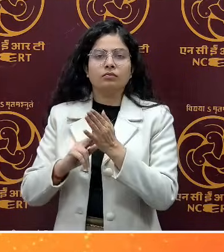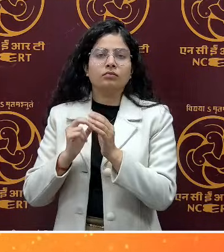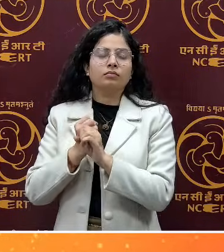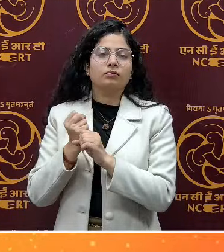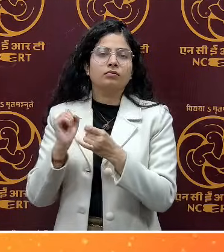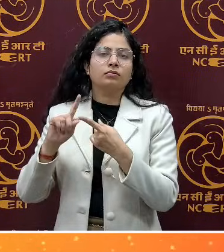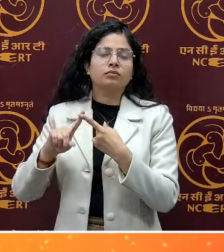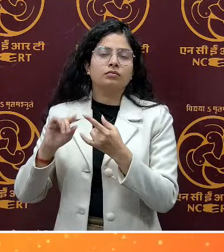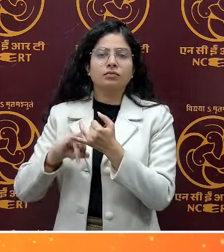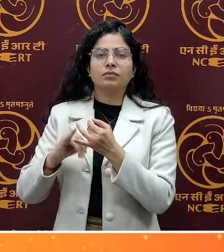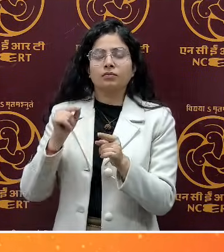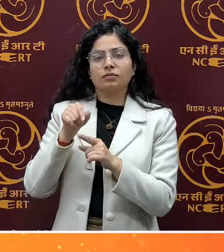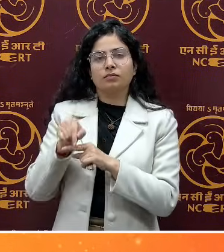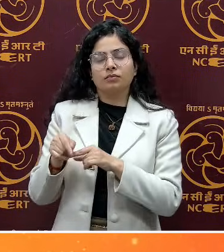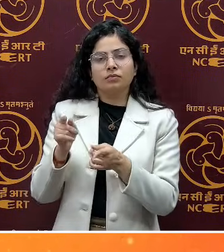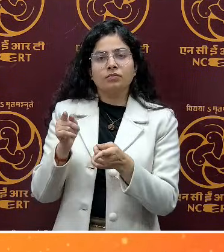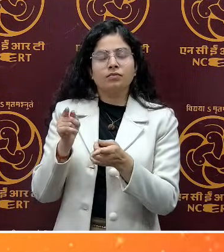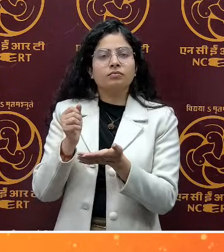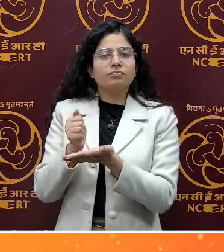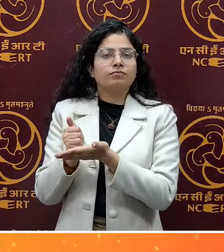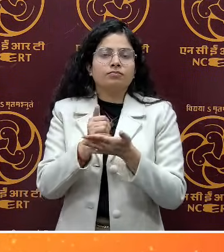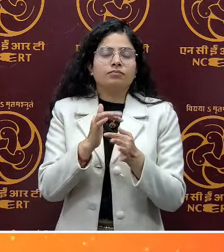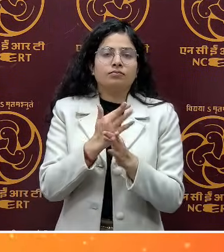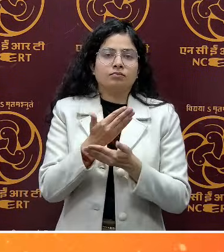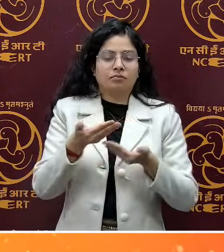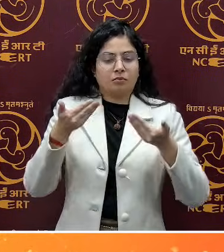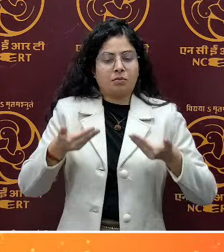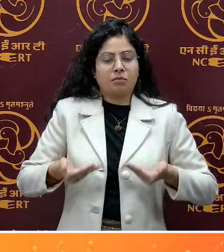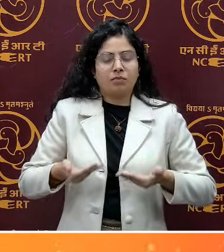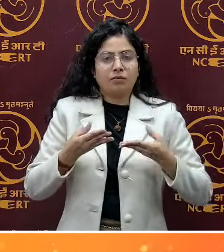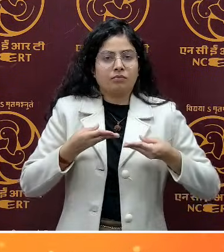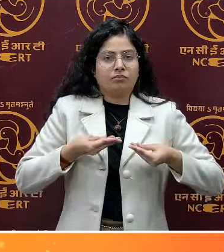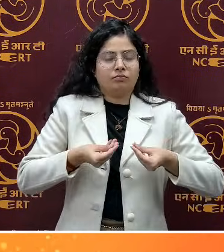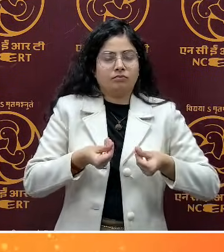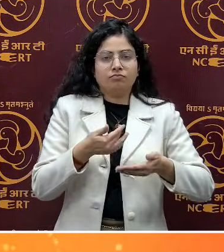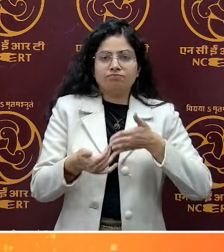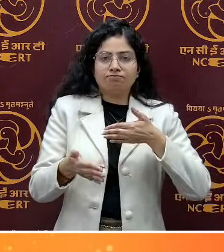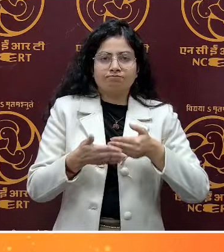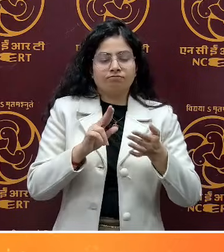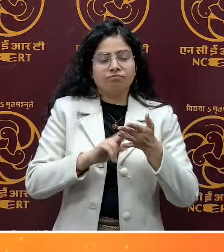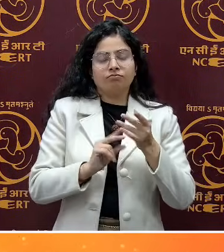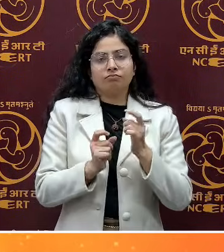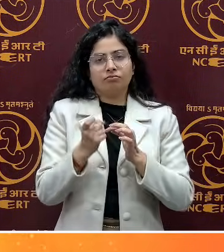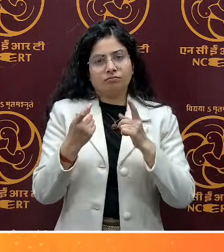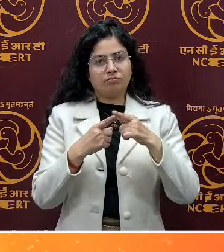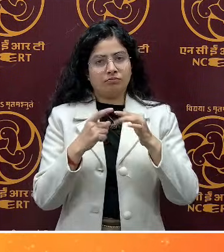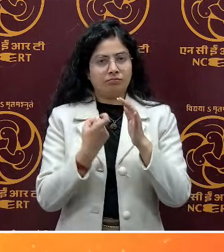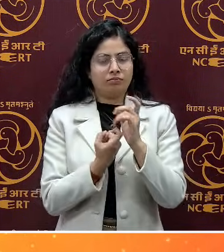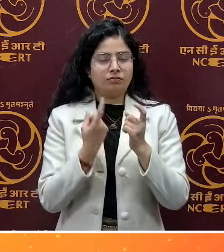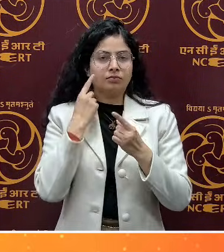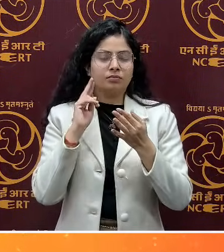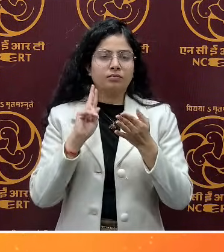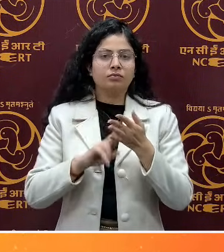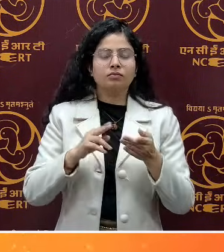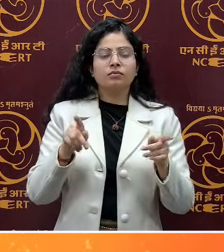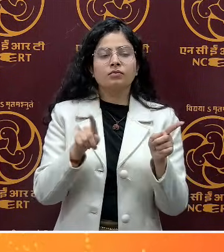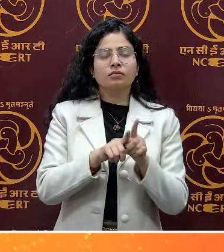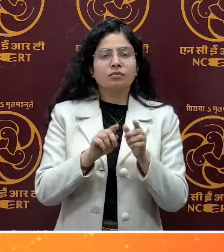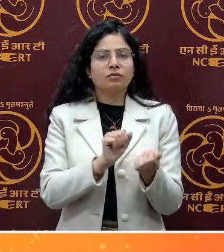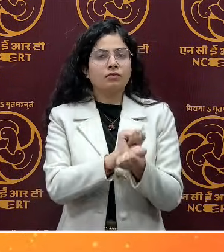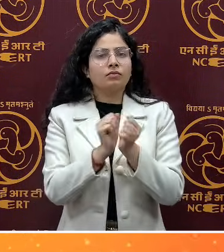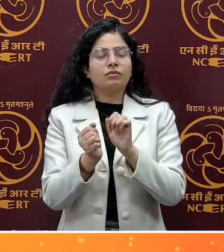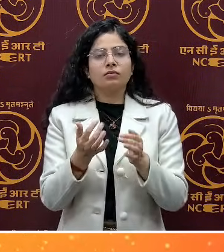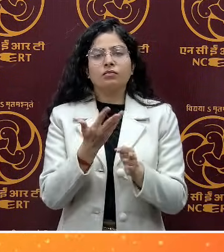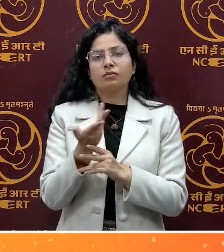of decomposers, the body decomposes and everything, every nutrient, it get back to the soil. And from